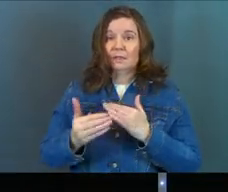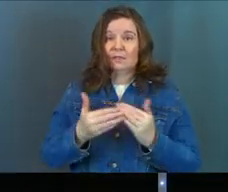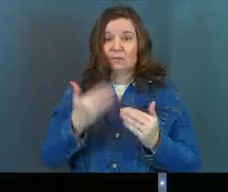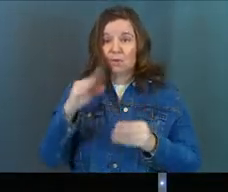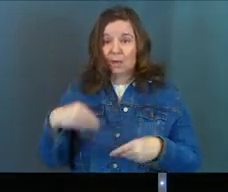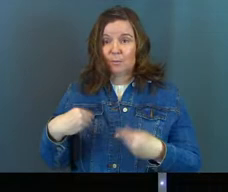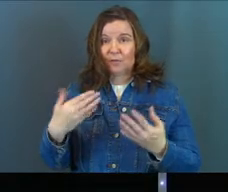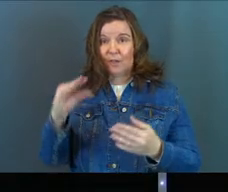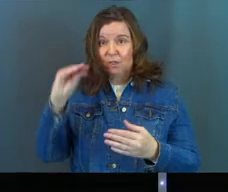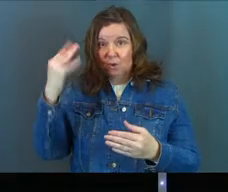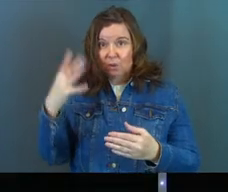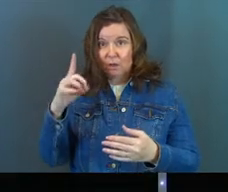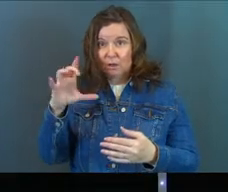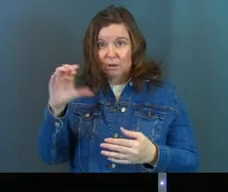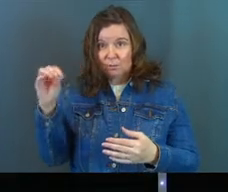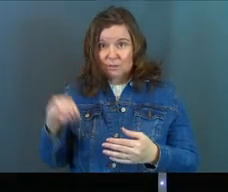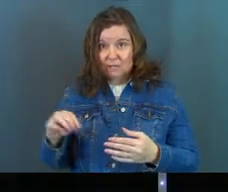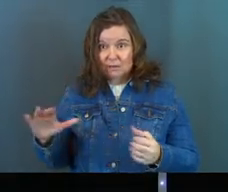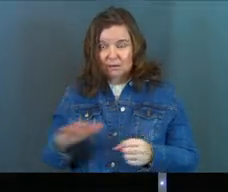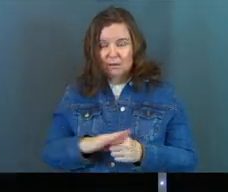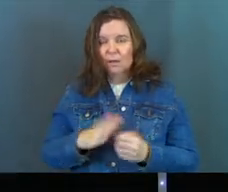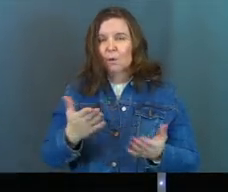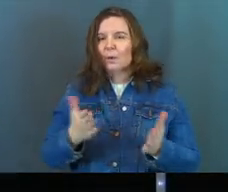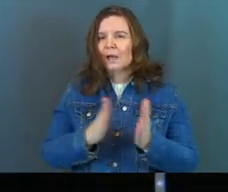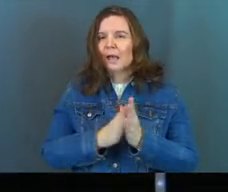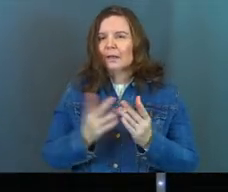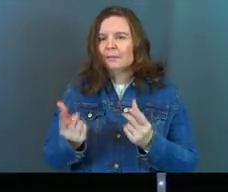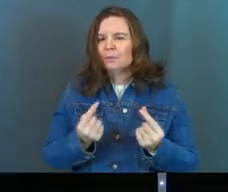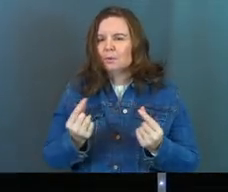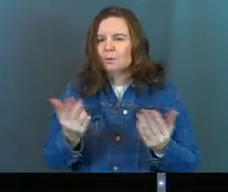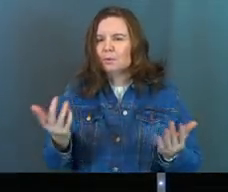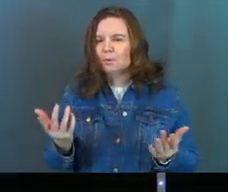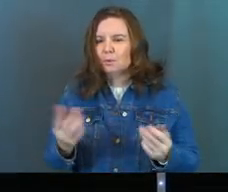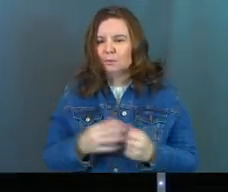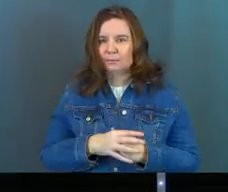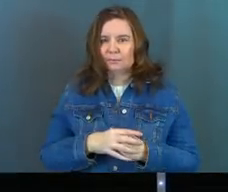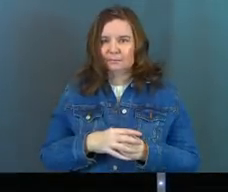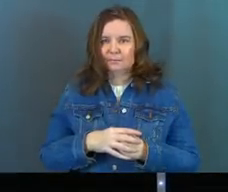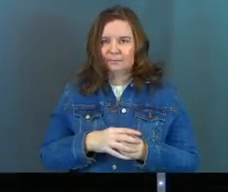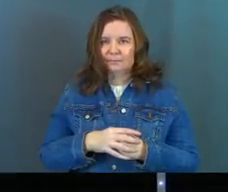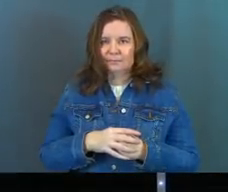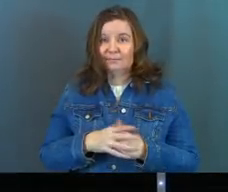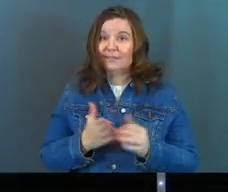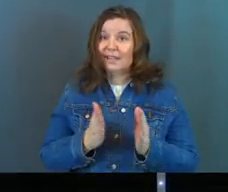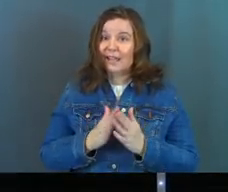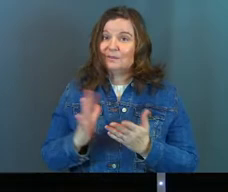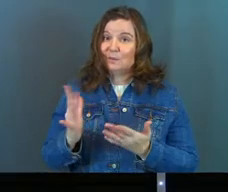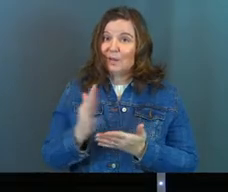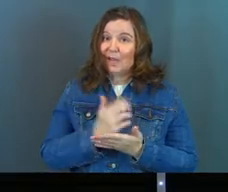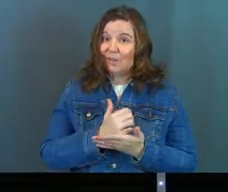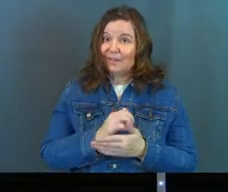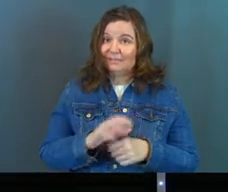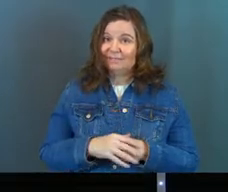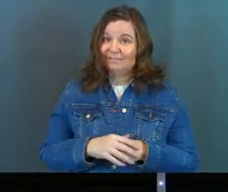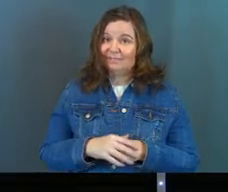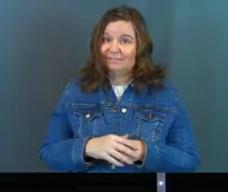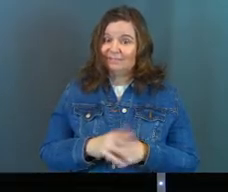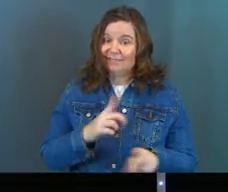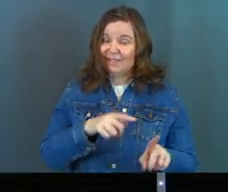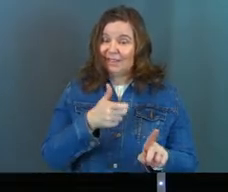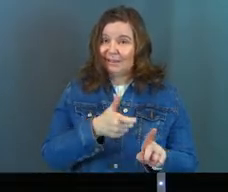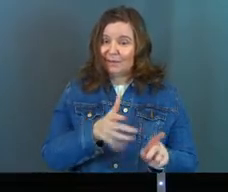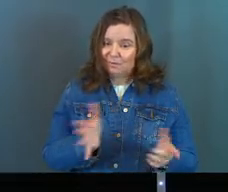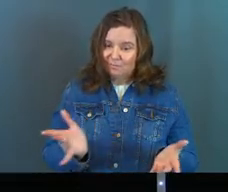God provides the grace 100%, what does he ask them to do? He asks them to gather it.